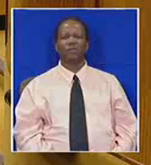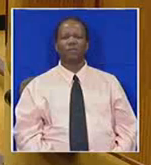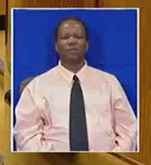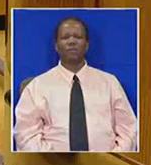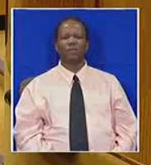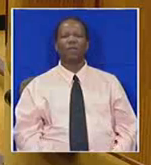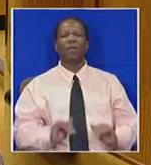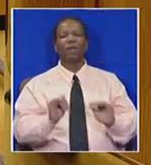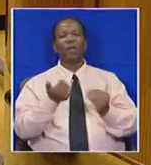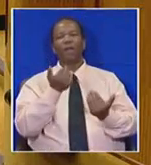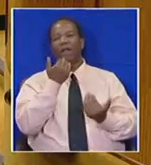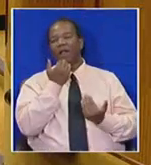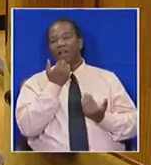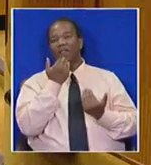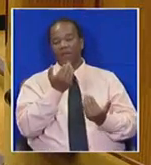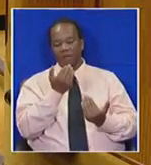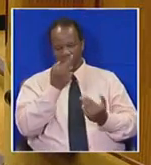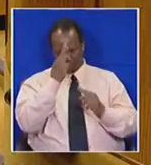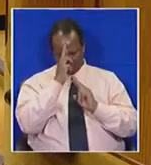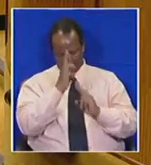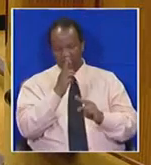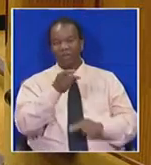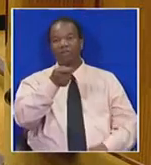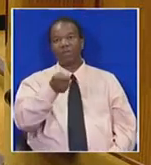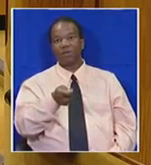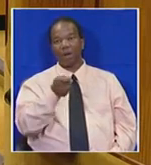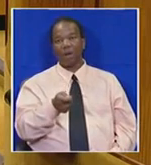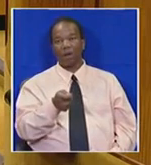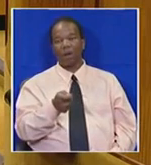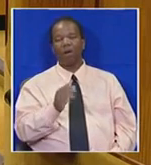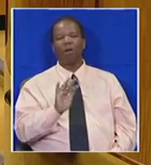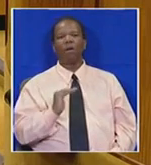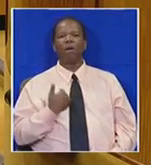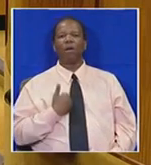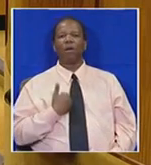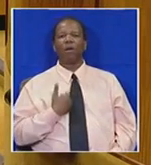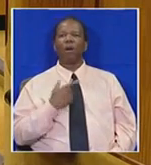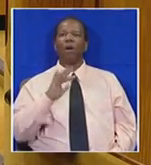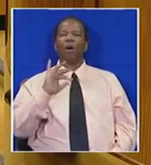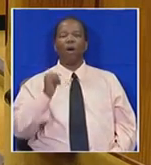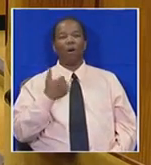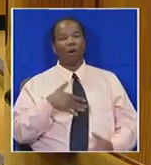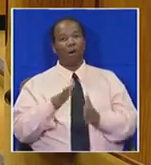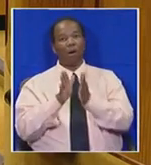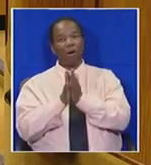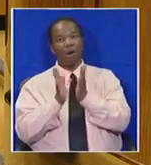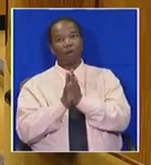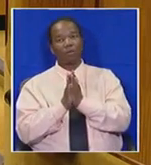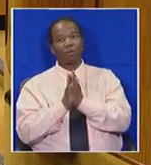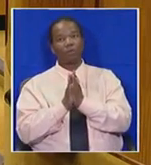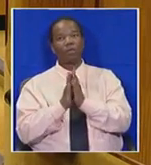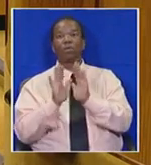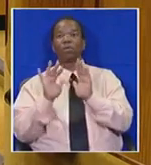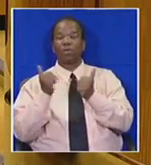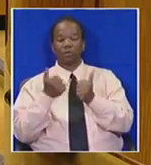Thank you very much, Honorable Speaker. Honorable Speaker, I would like to make a request to you to look through the